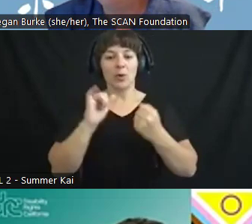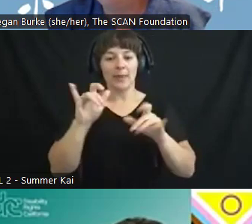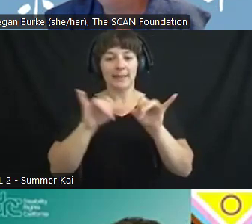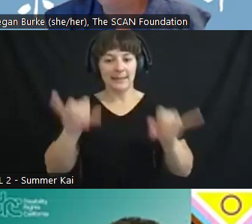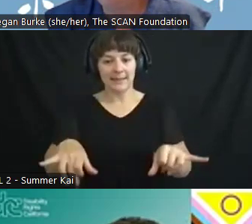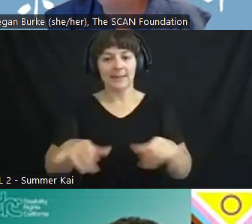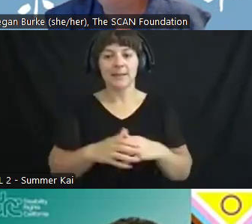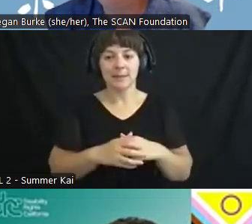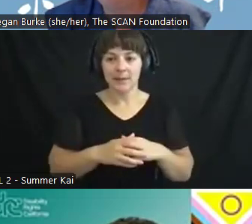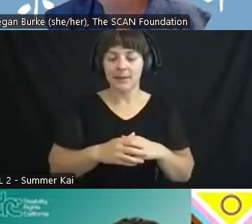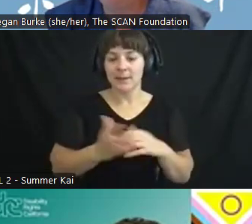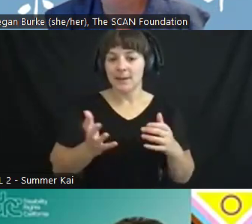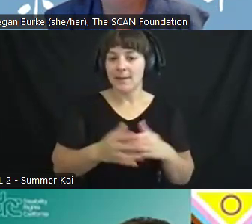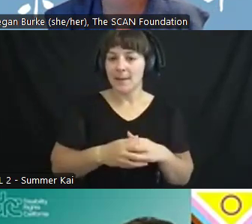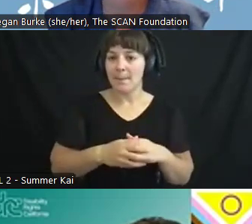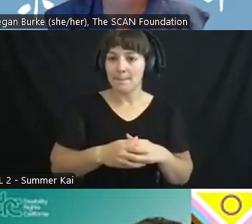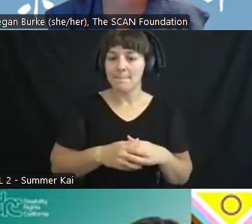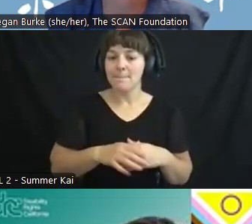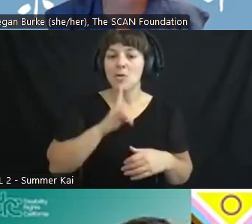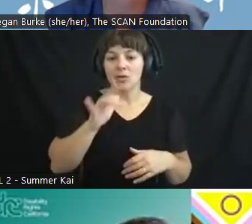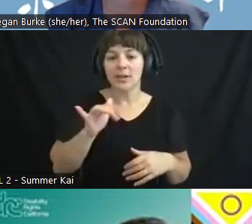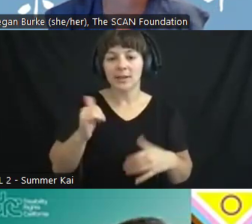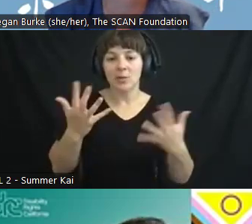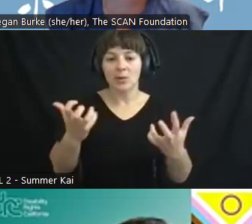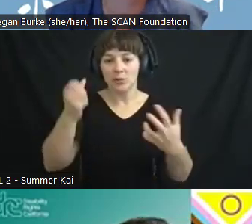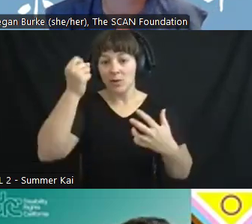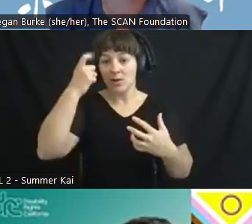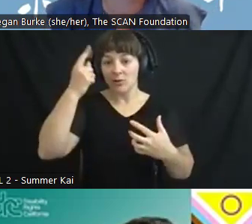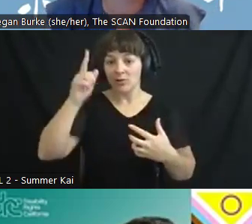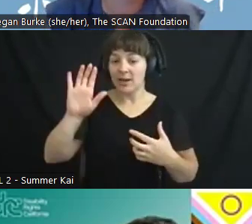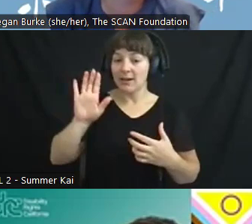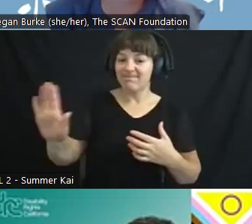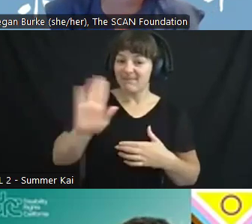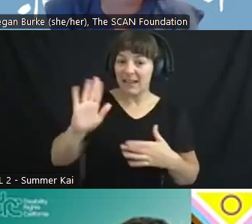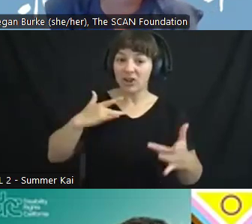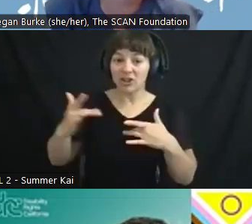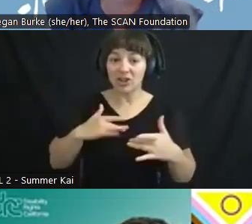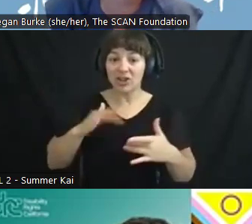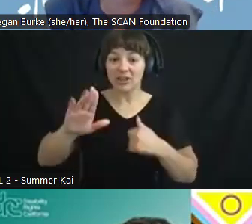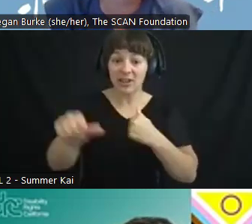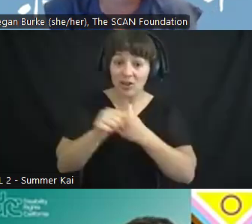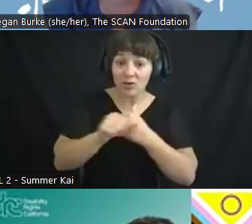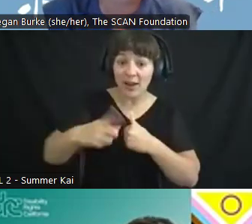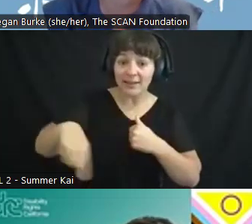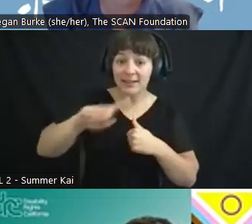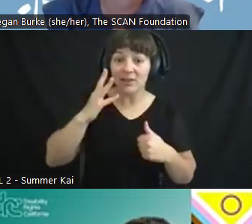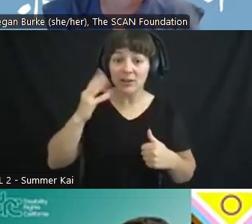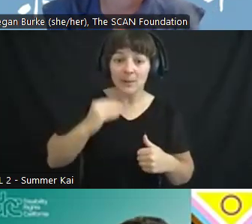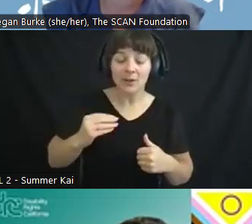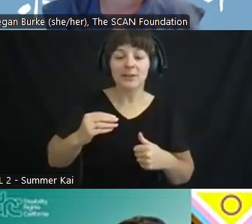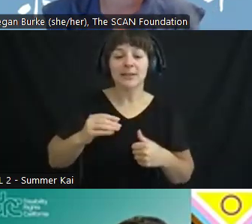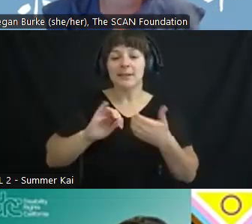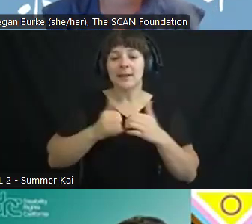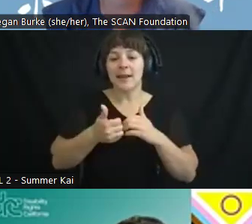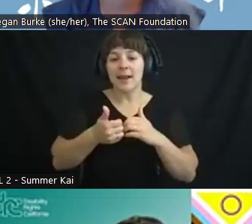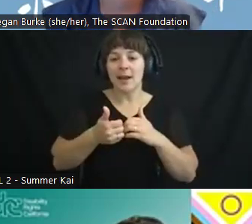and really understanding the concerns and the fears and the threats that they're experiencing, and how to be, I